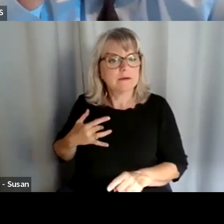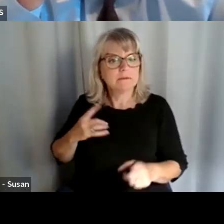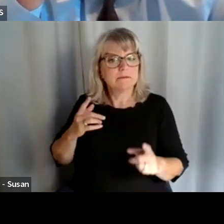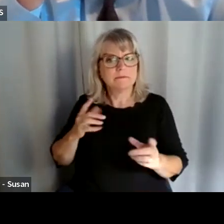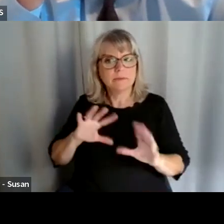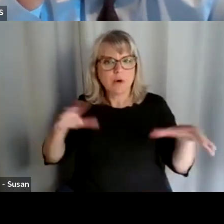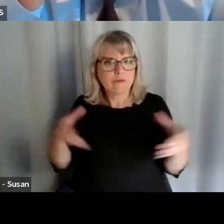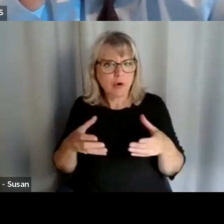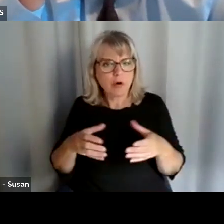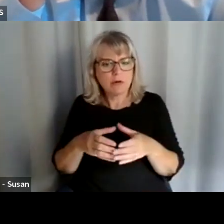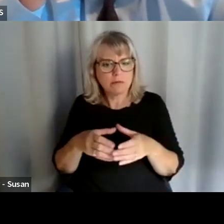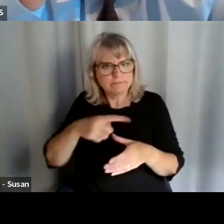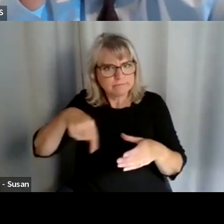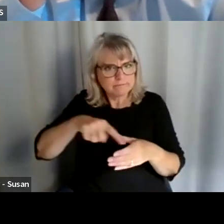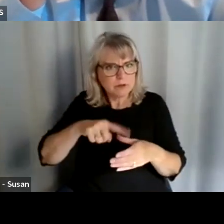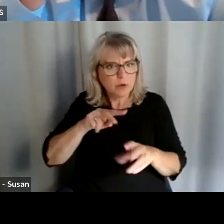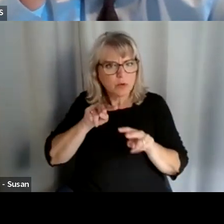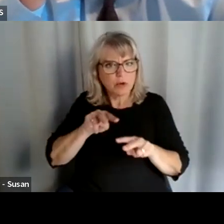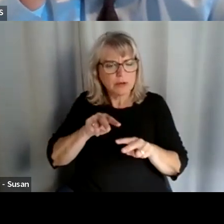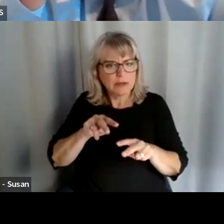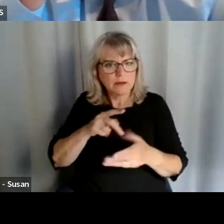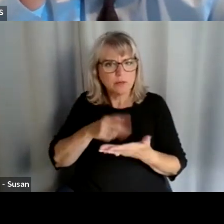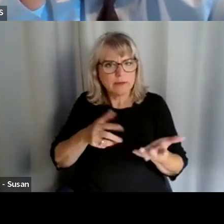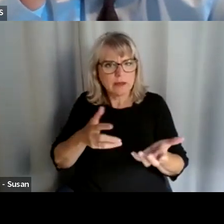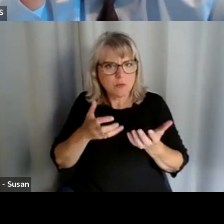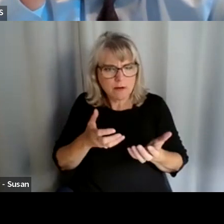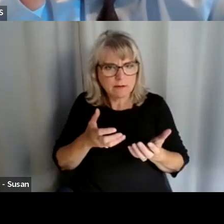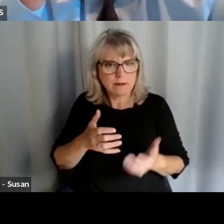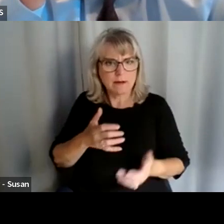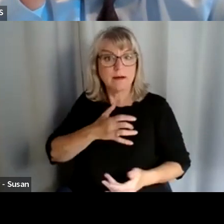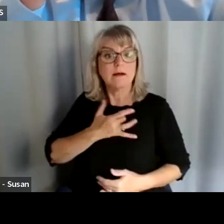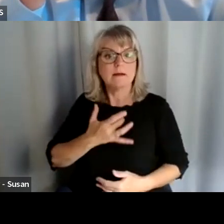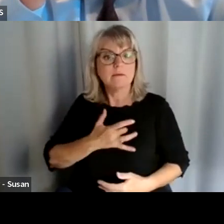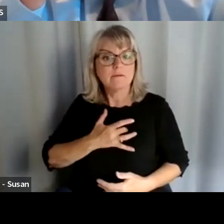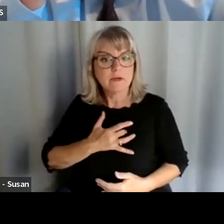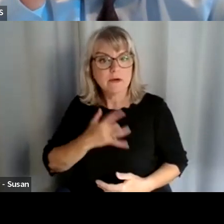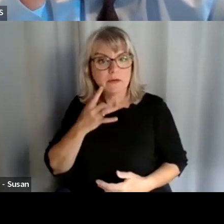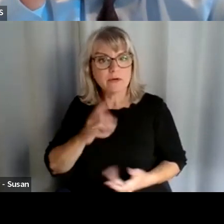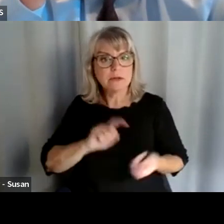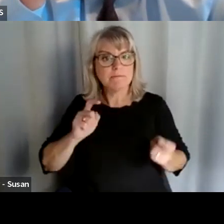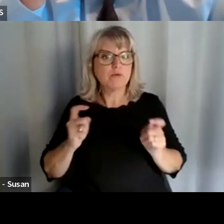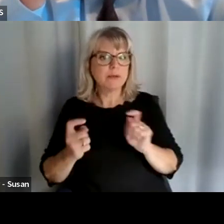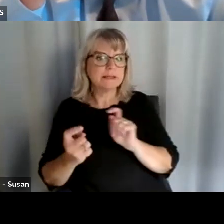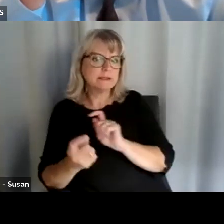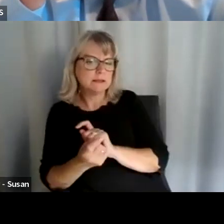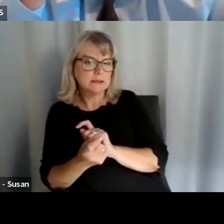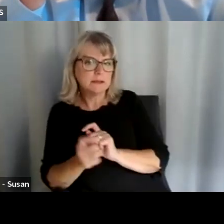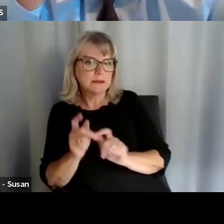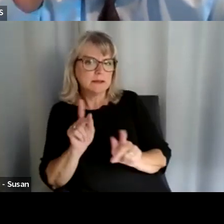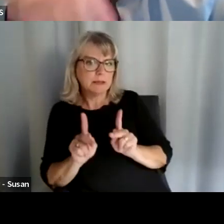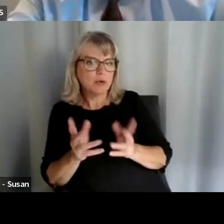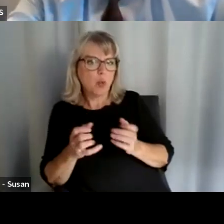when I talk to folks and what they're looking for, I feel like there is a movement towards, people are looking for